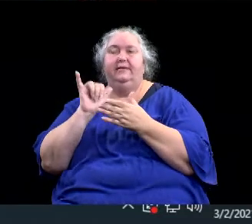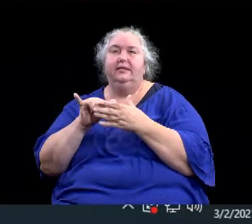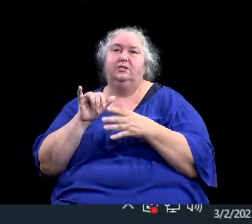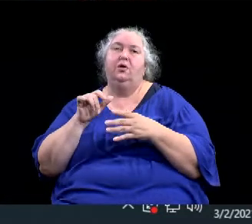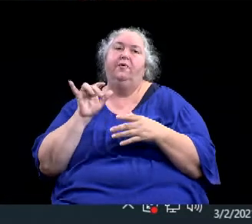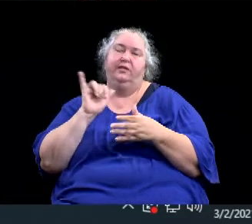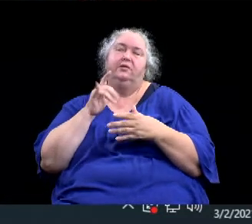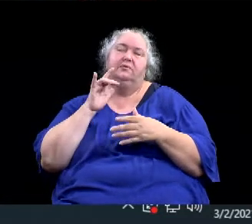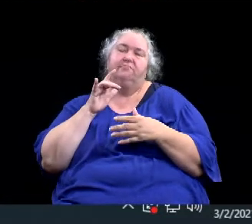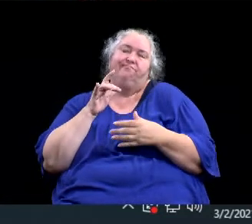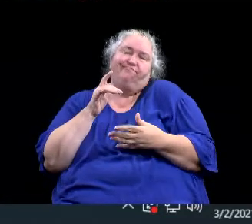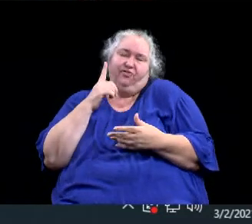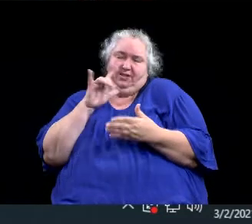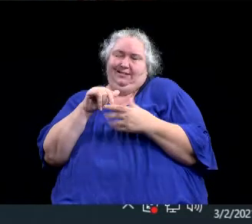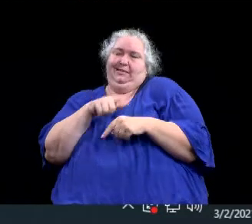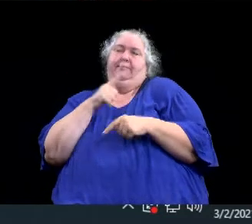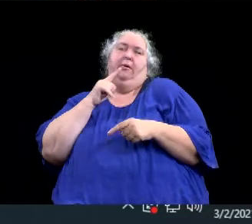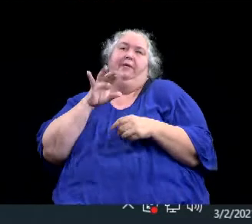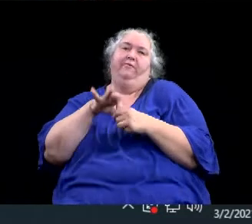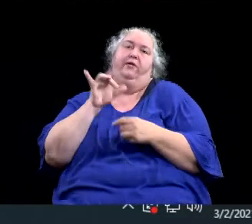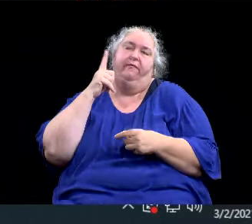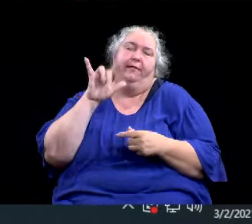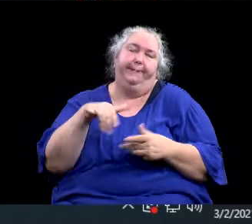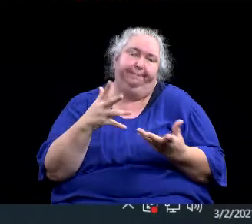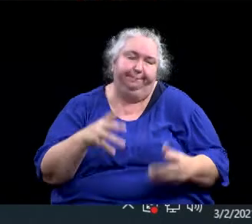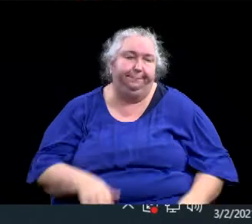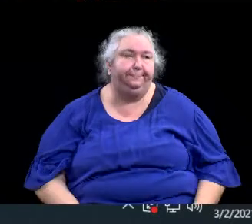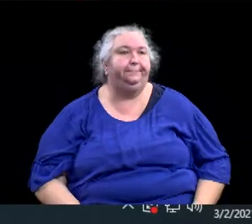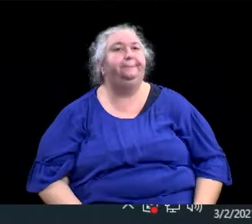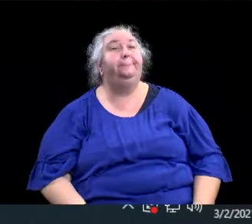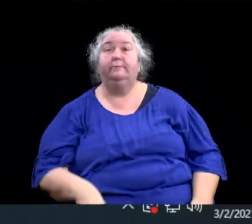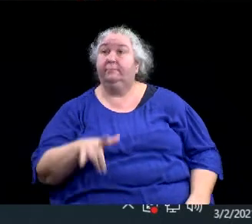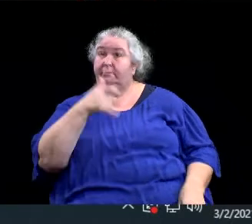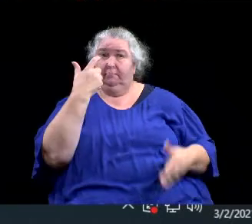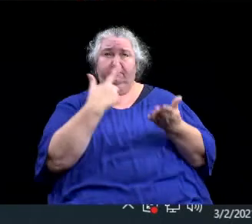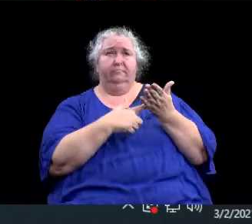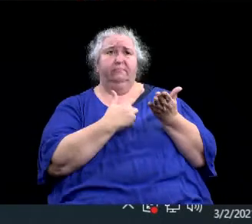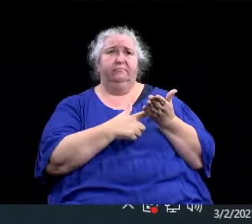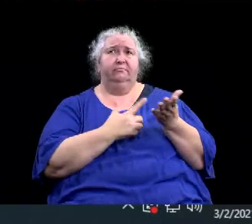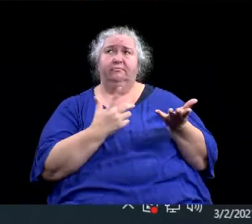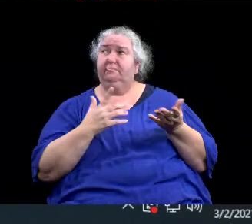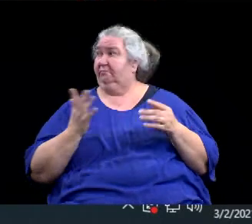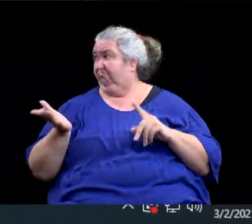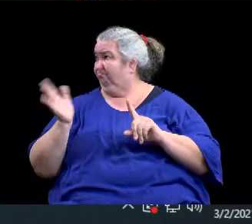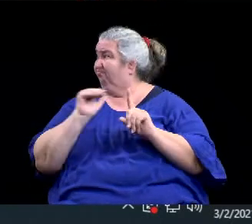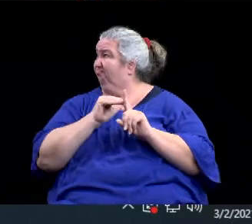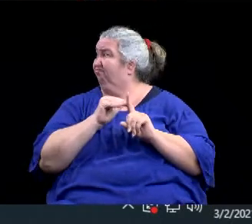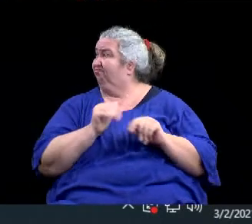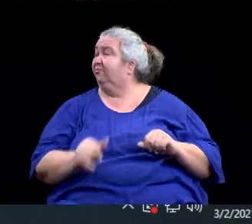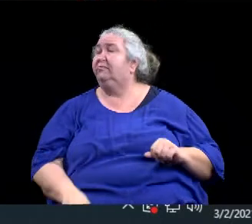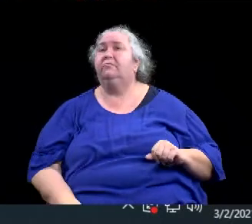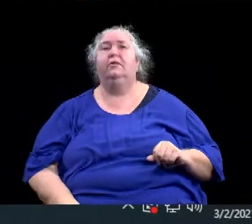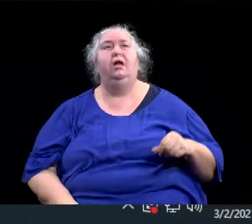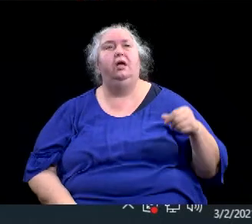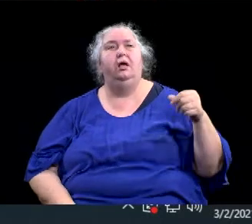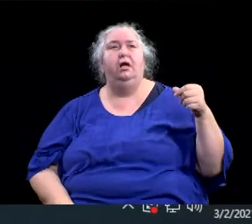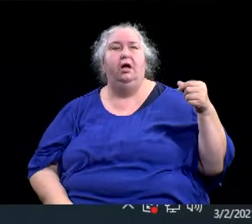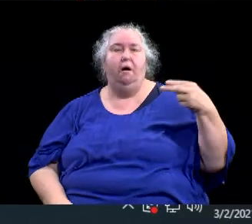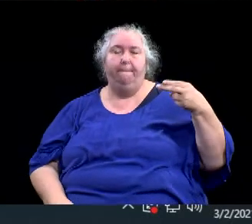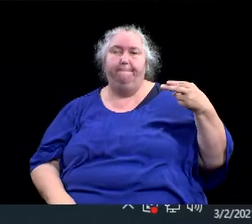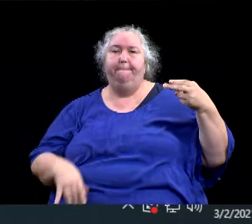Any other discussion? Please poll the council. Holmes, Aye. Palmer,